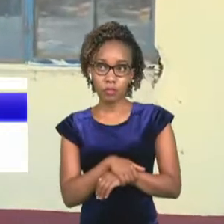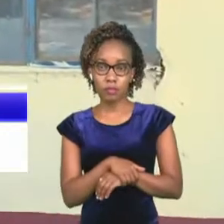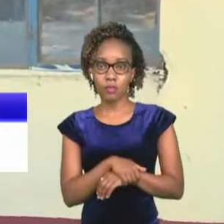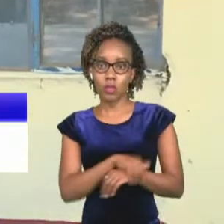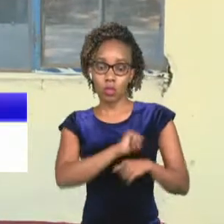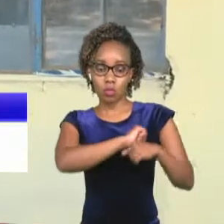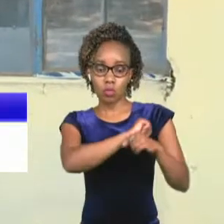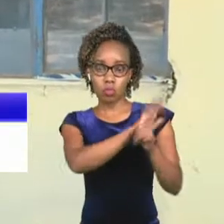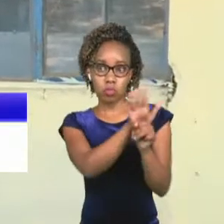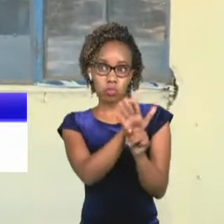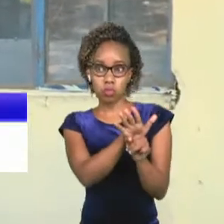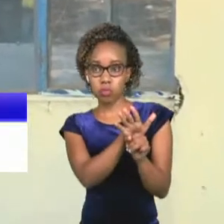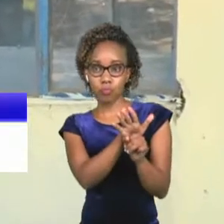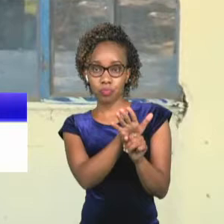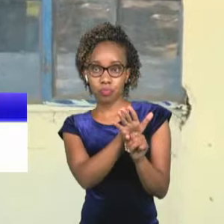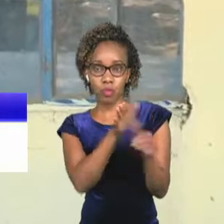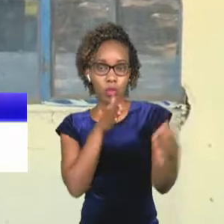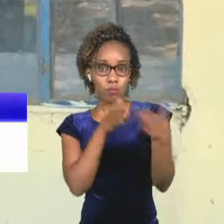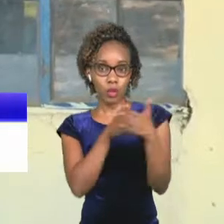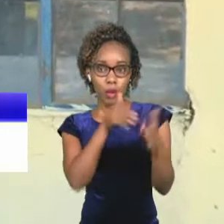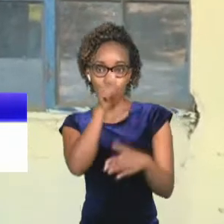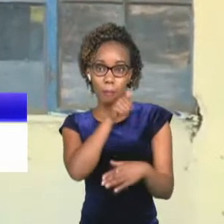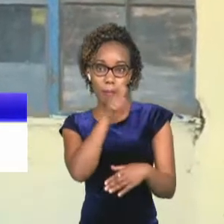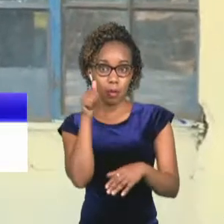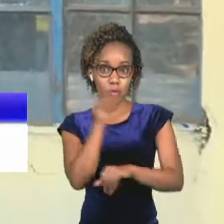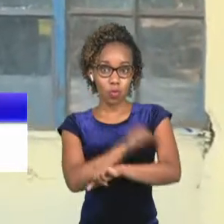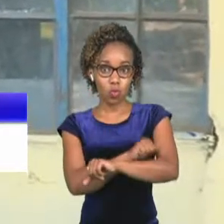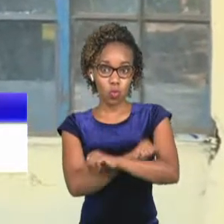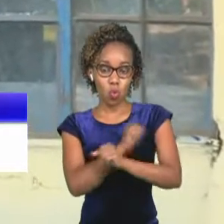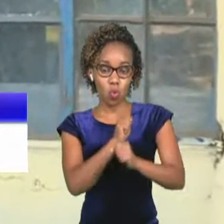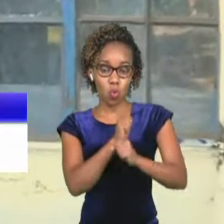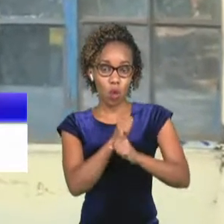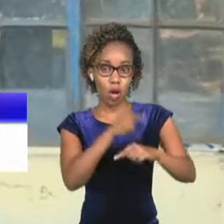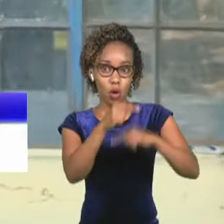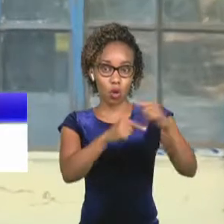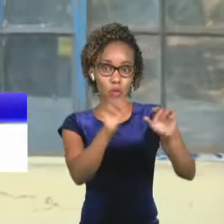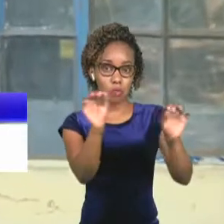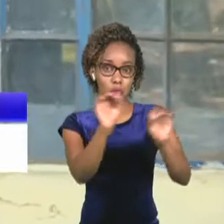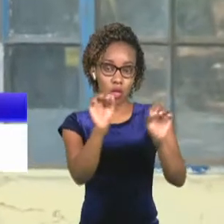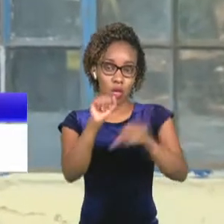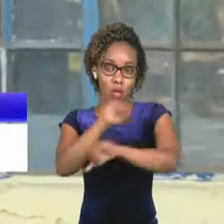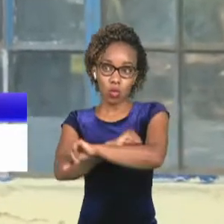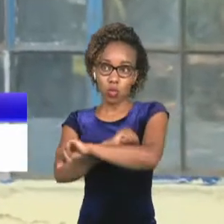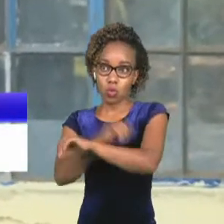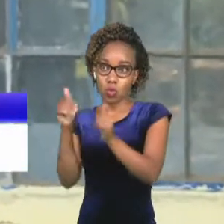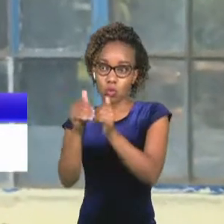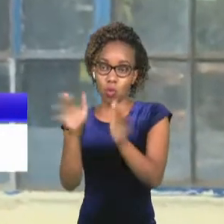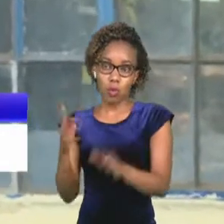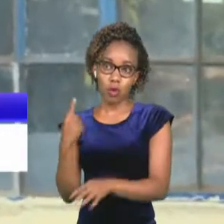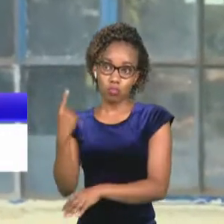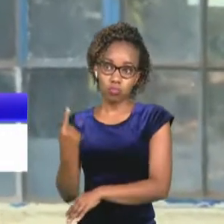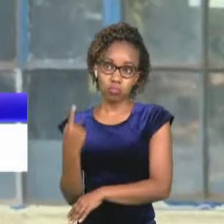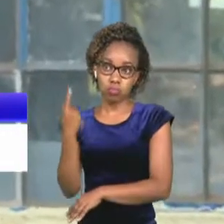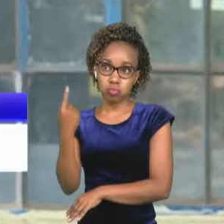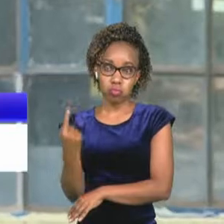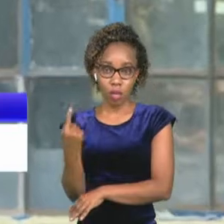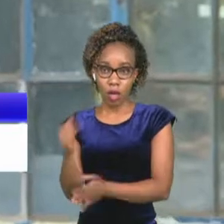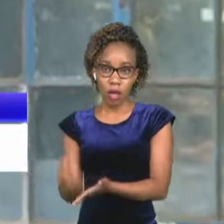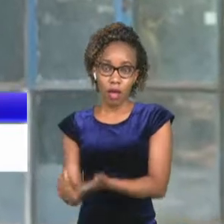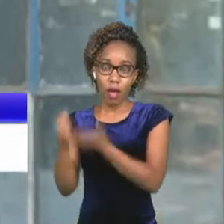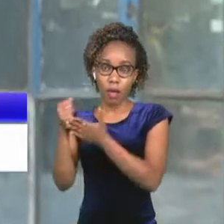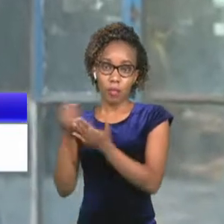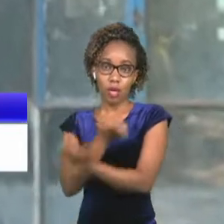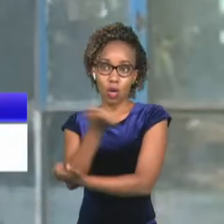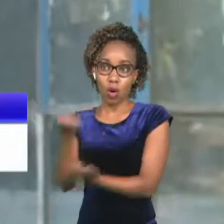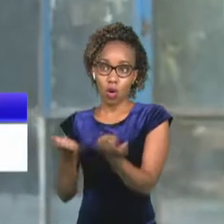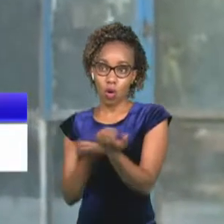COVID-19 pandemic brought a halt to the functioning of private schools in the country. Will the reopening of schools on 4th of January help in reviving the economic